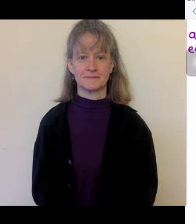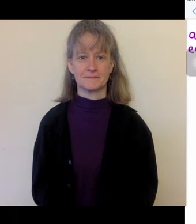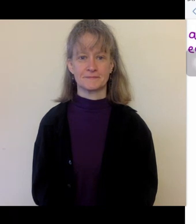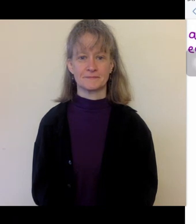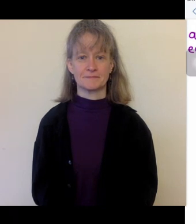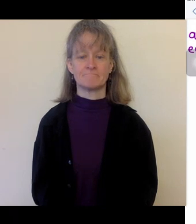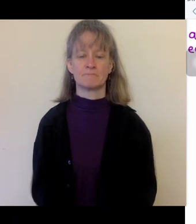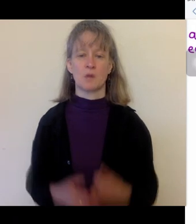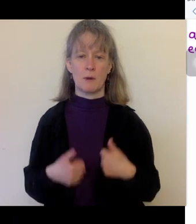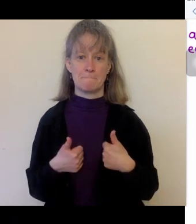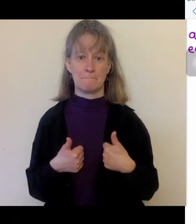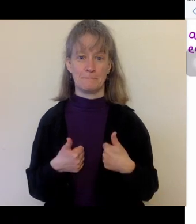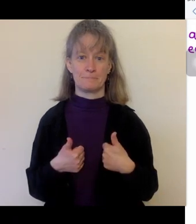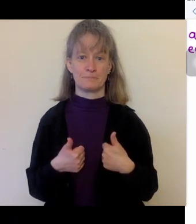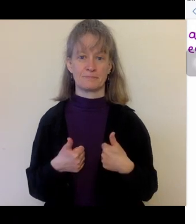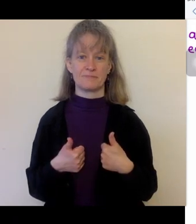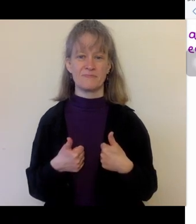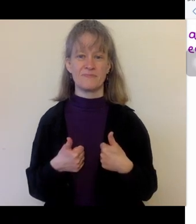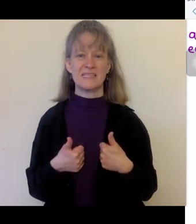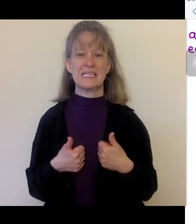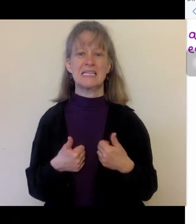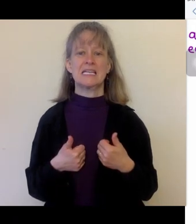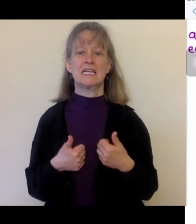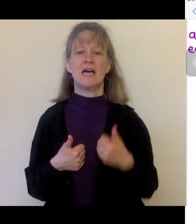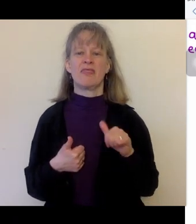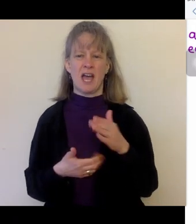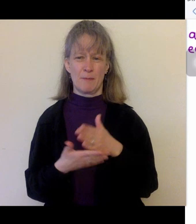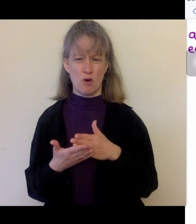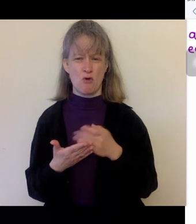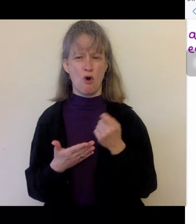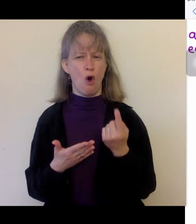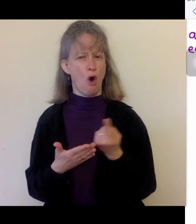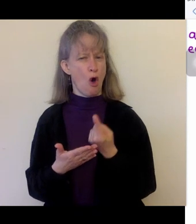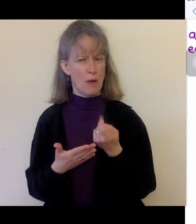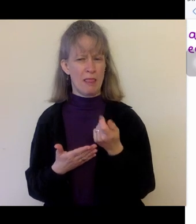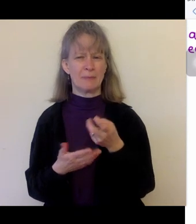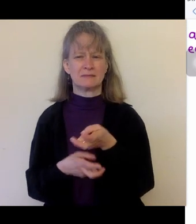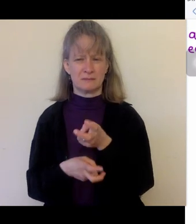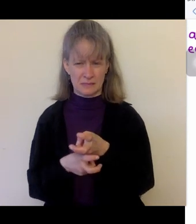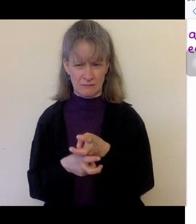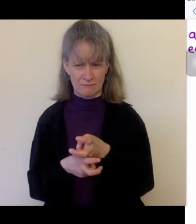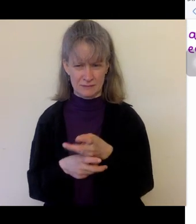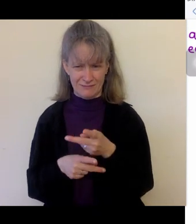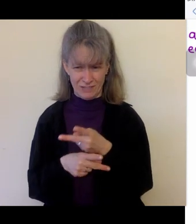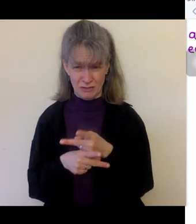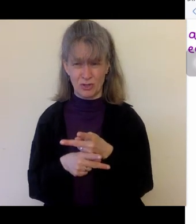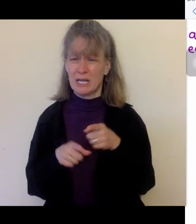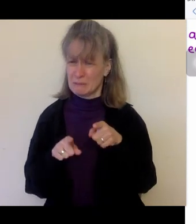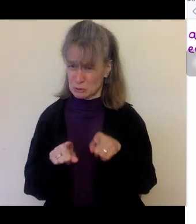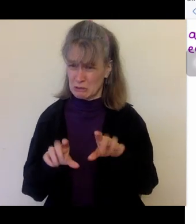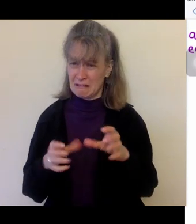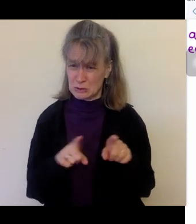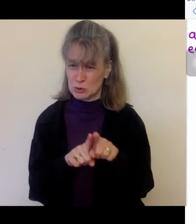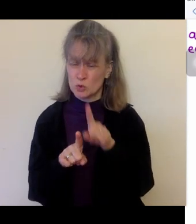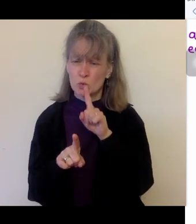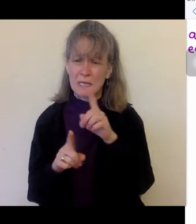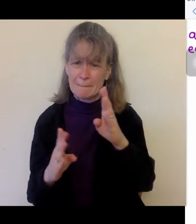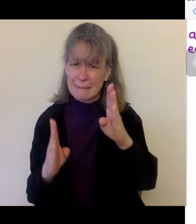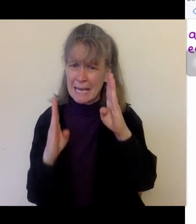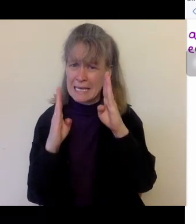All right, this part has always been a little tricky to do, even in class, so pay close